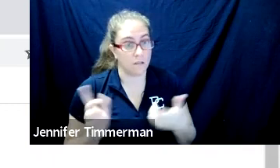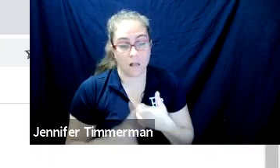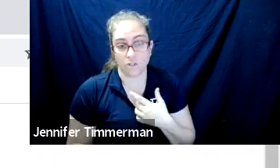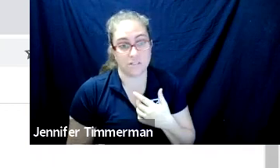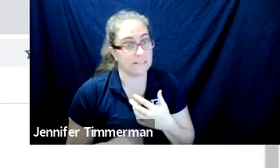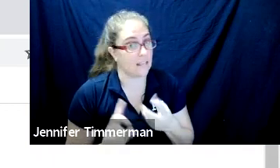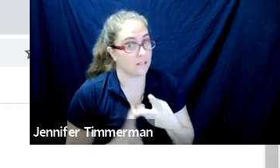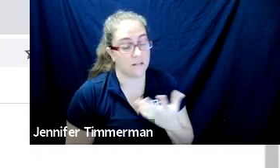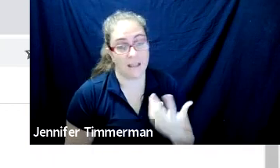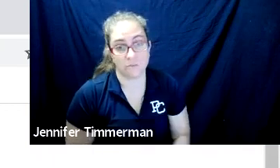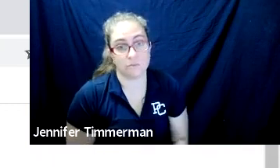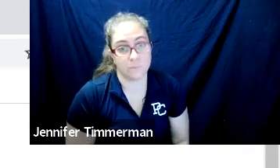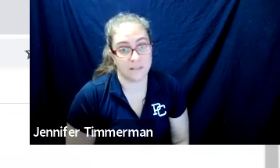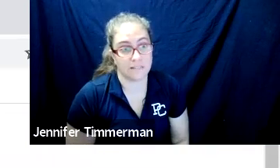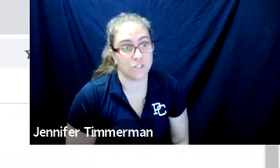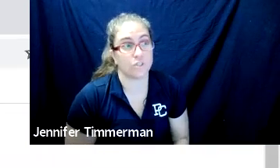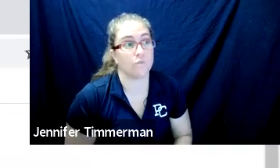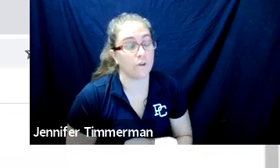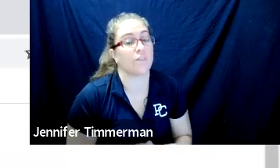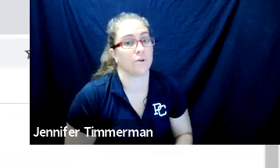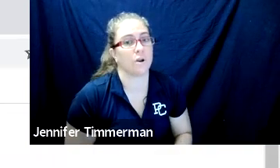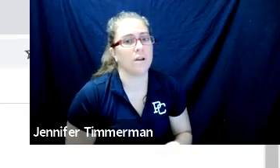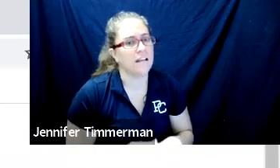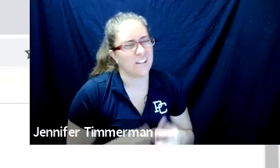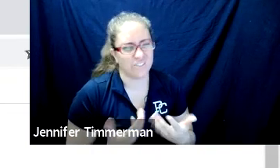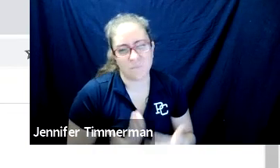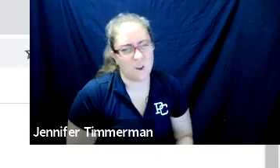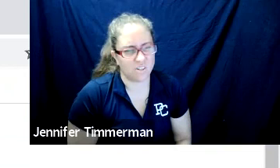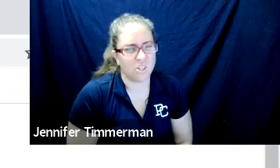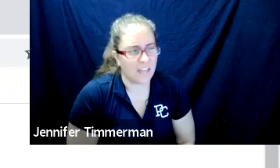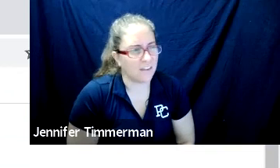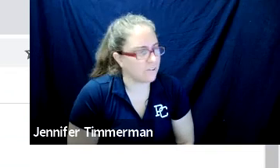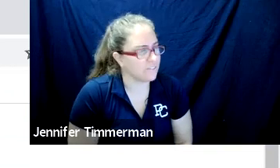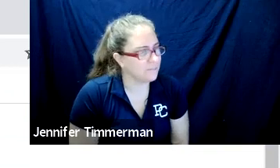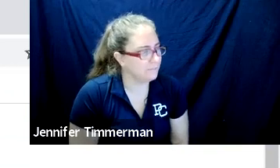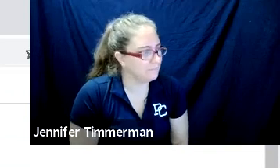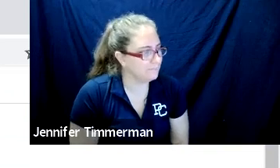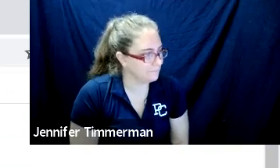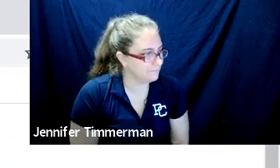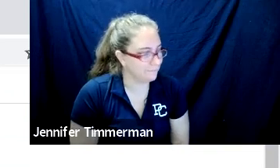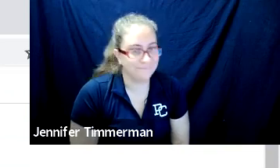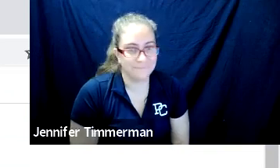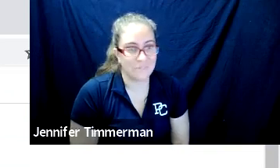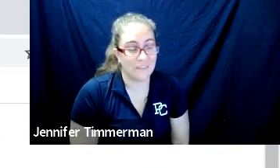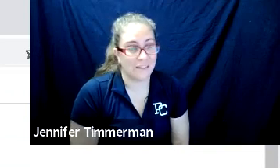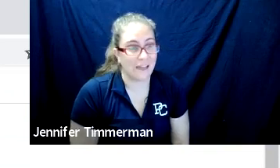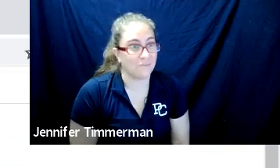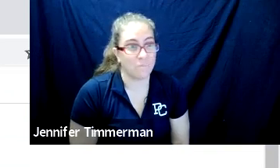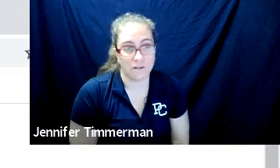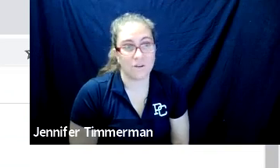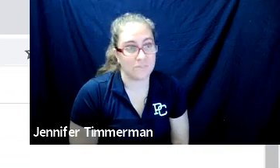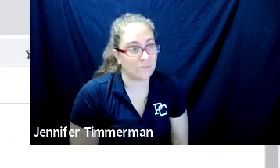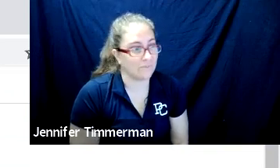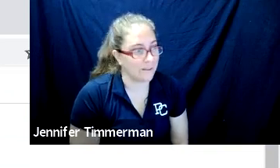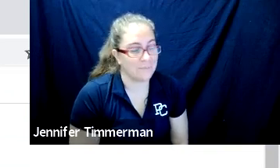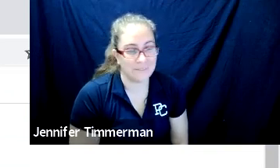in colleges and in high schools because it's so very thorough. It just can be hard to look at it first. So yeah, I